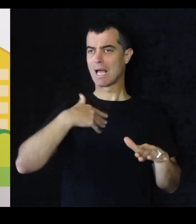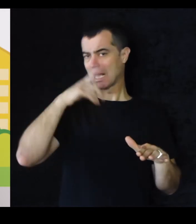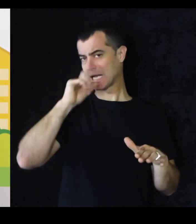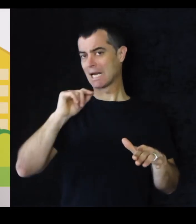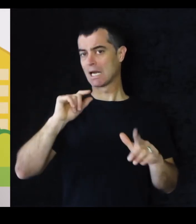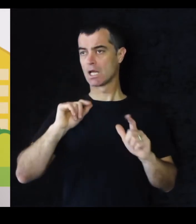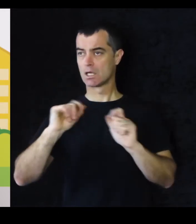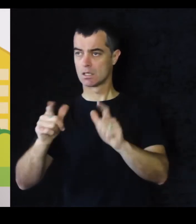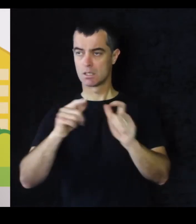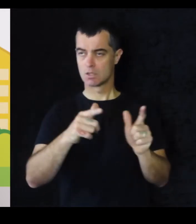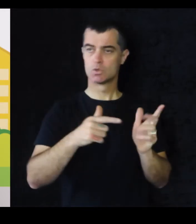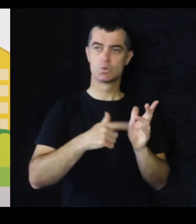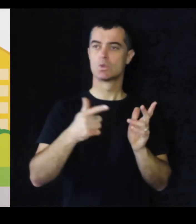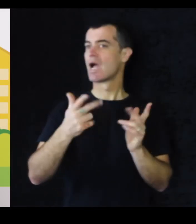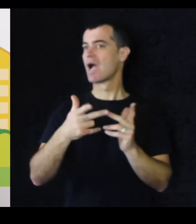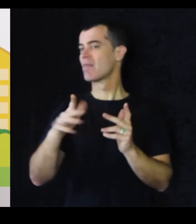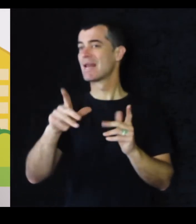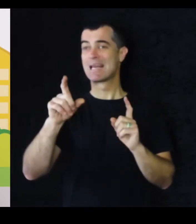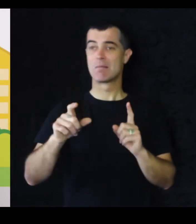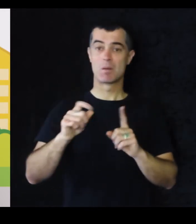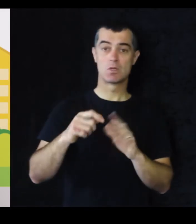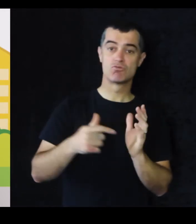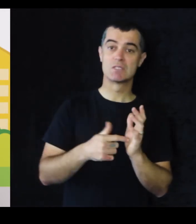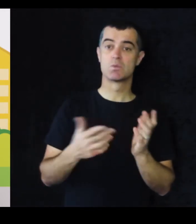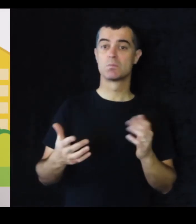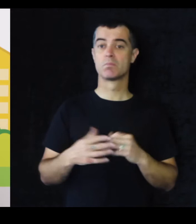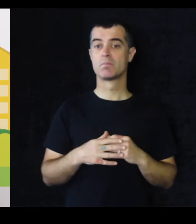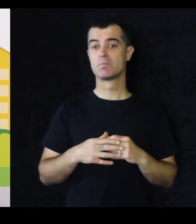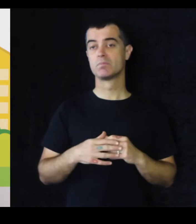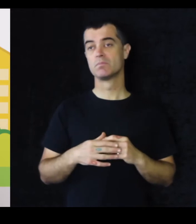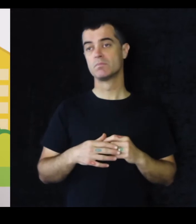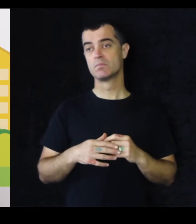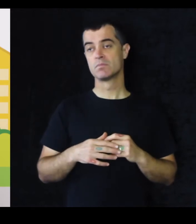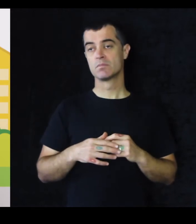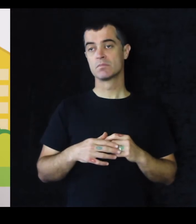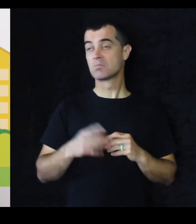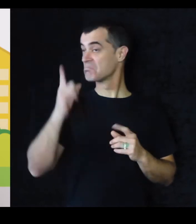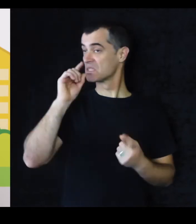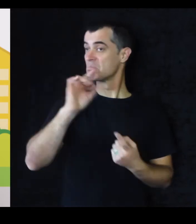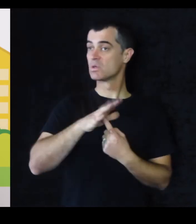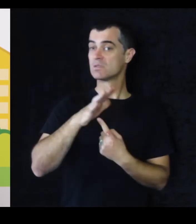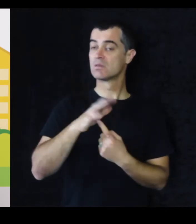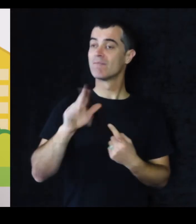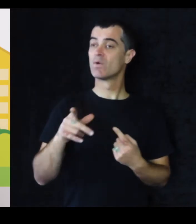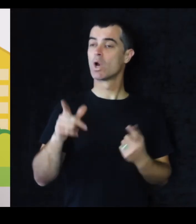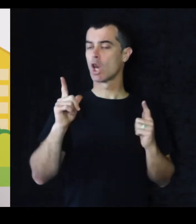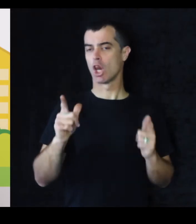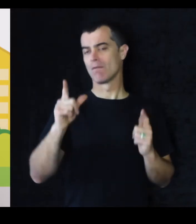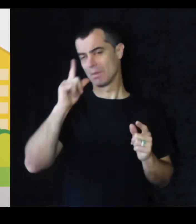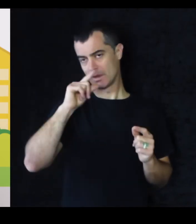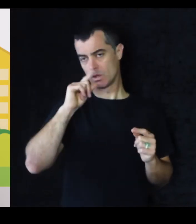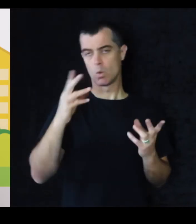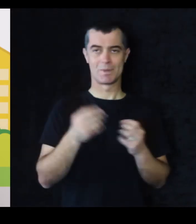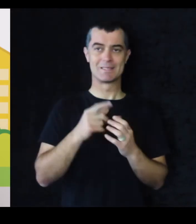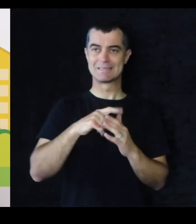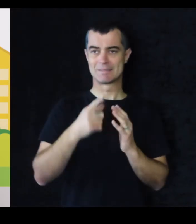get to places. So near public transport. And I think that's important for a lot of people